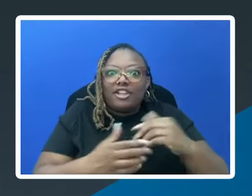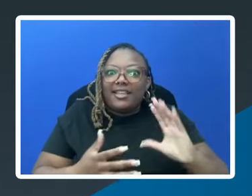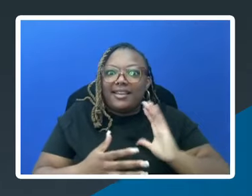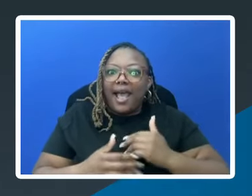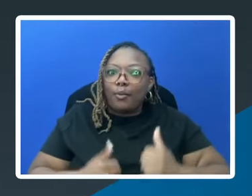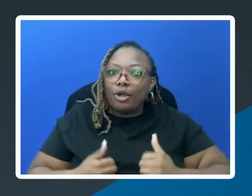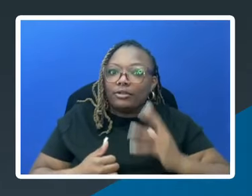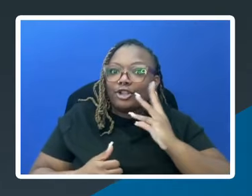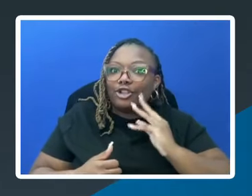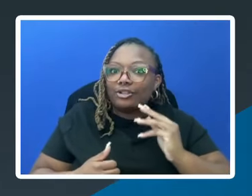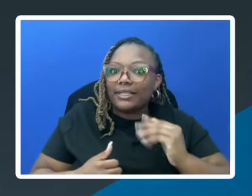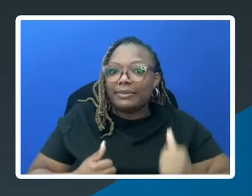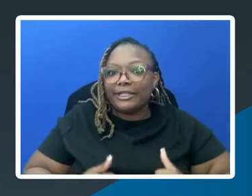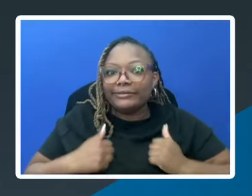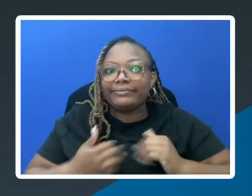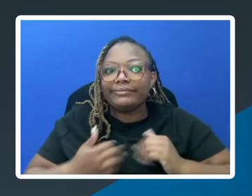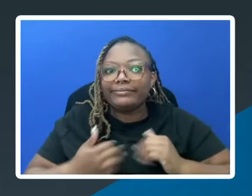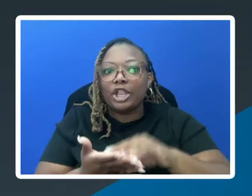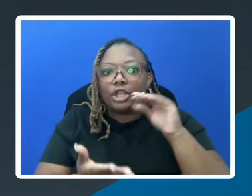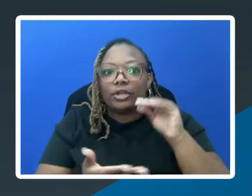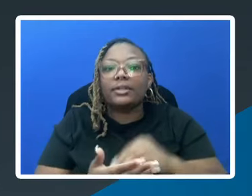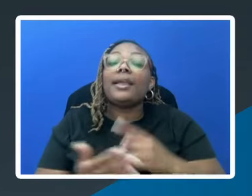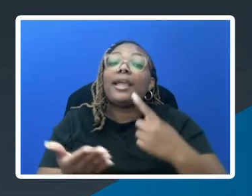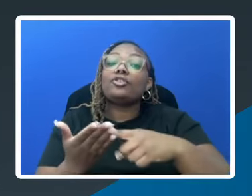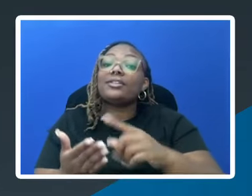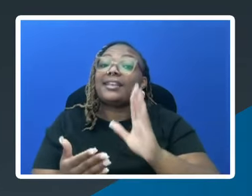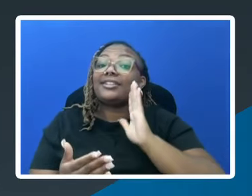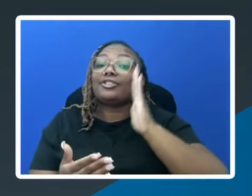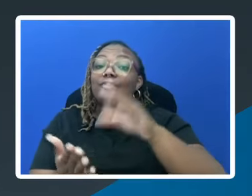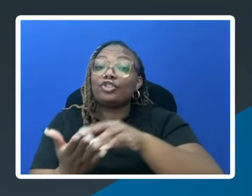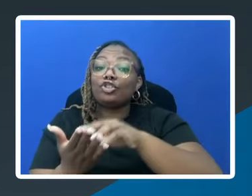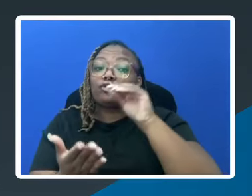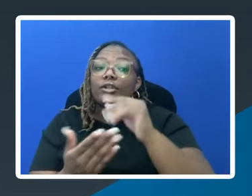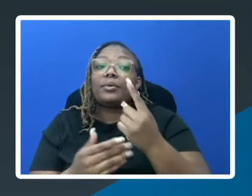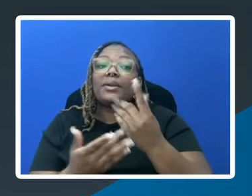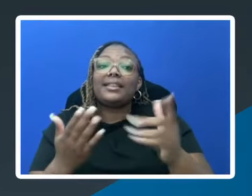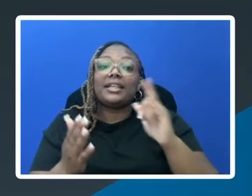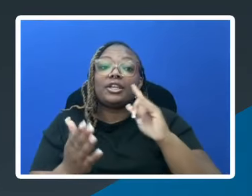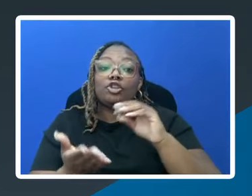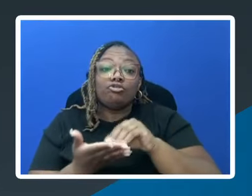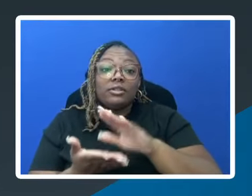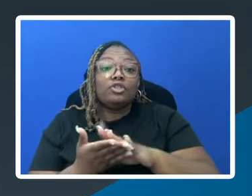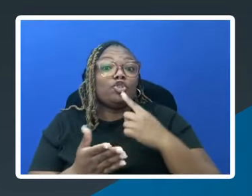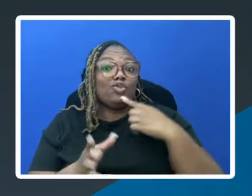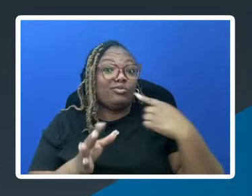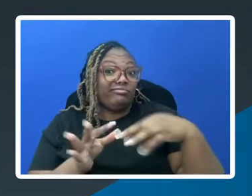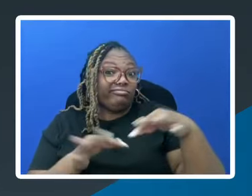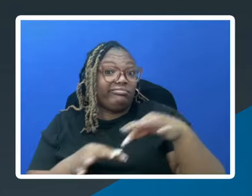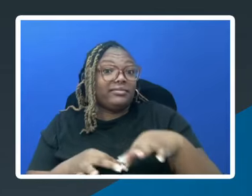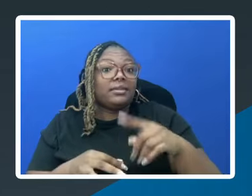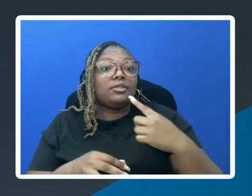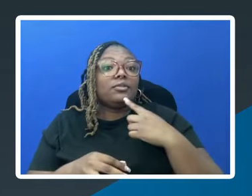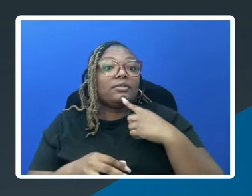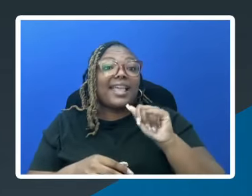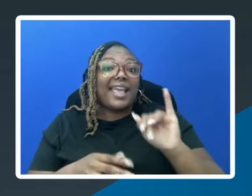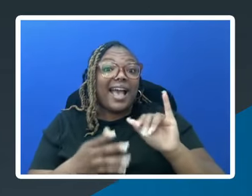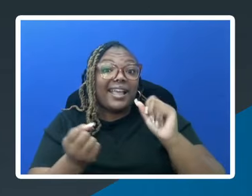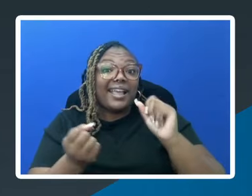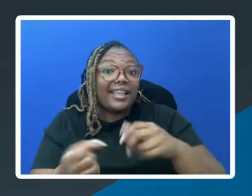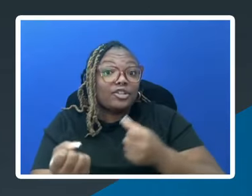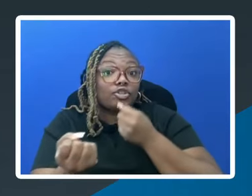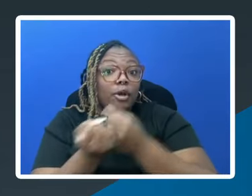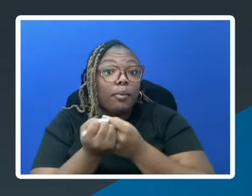the future of learning. One of the things that you noted is that AI might be supporting educators or actually be an educator to